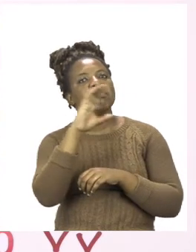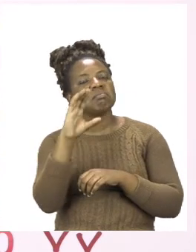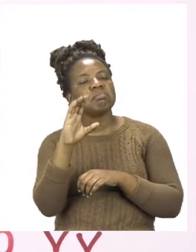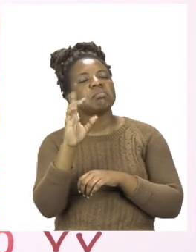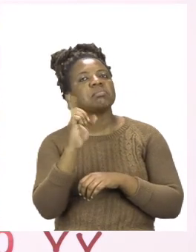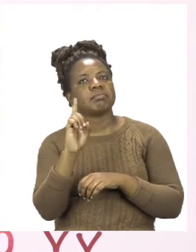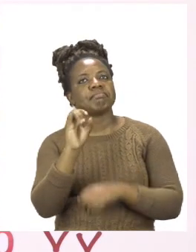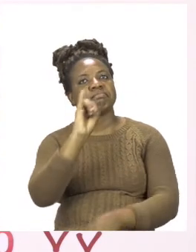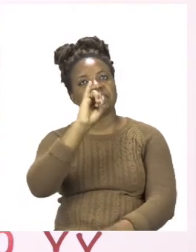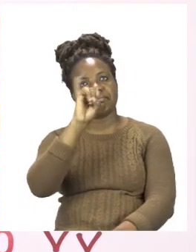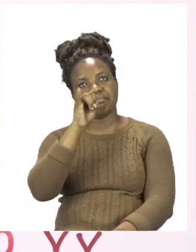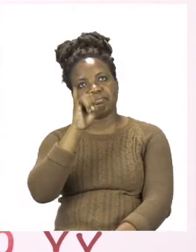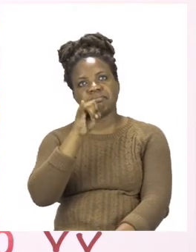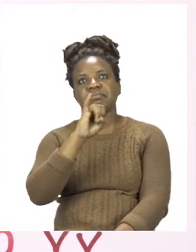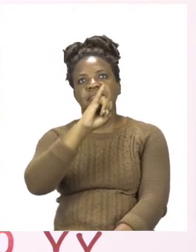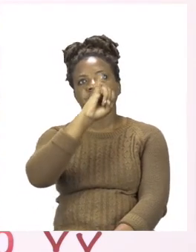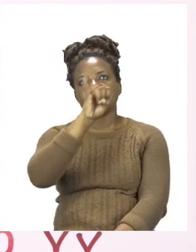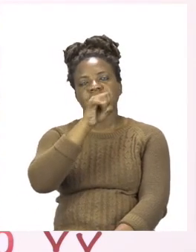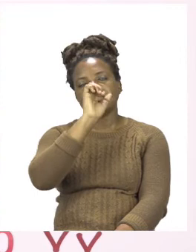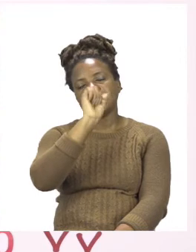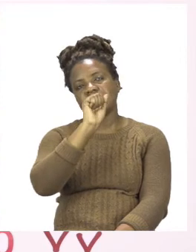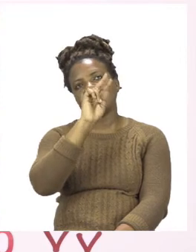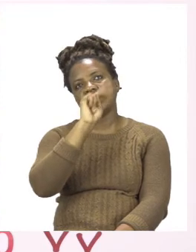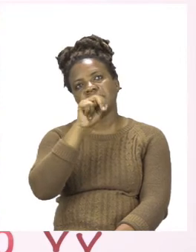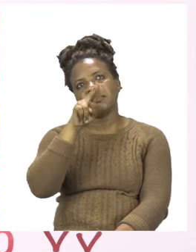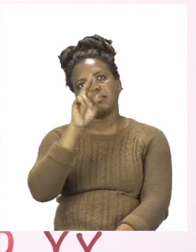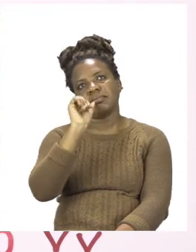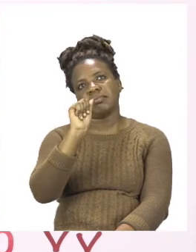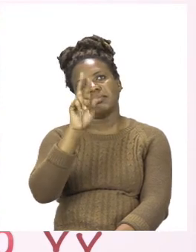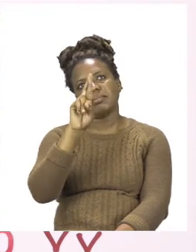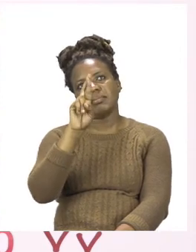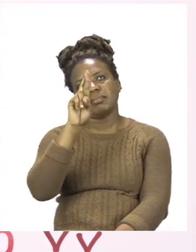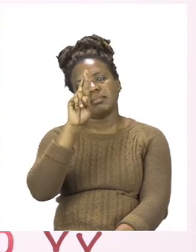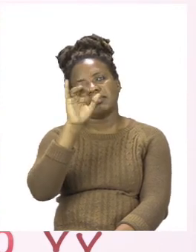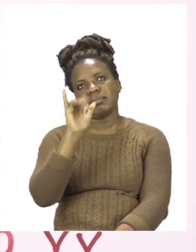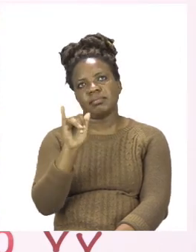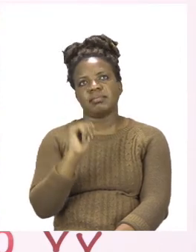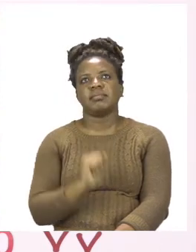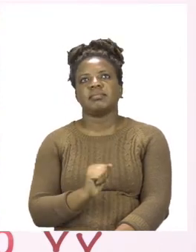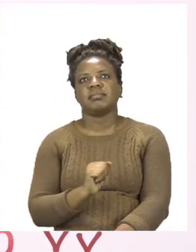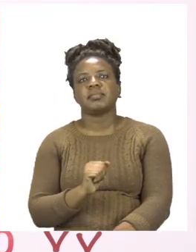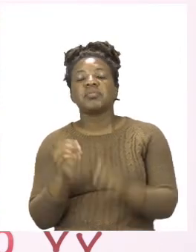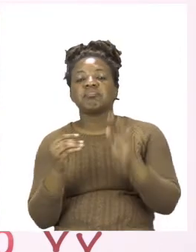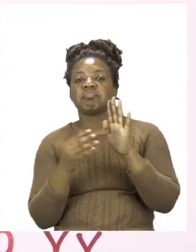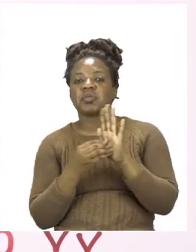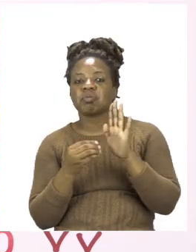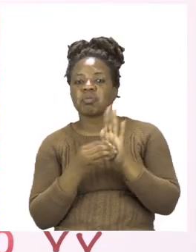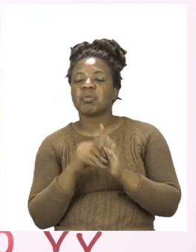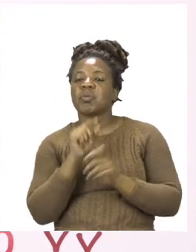is January. So we're going to write January, and I want you to copy the word